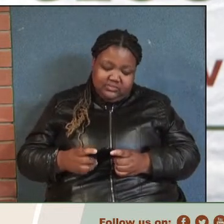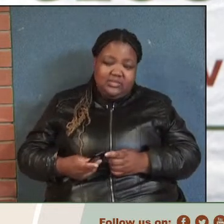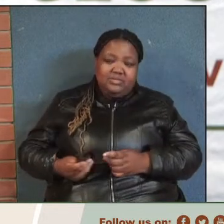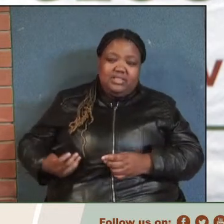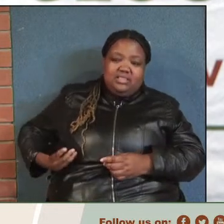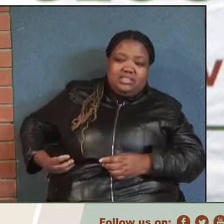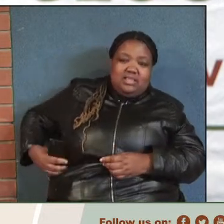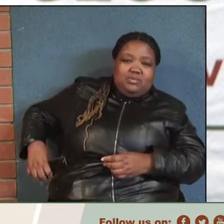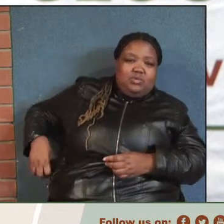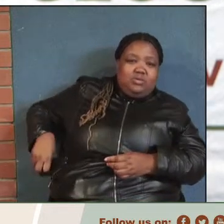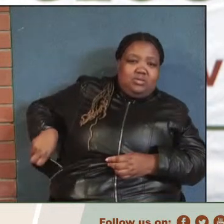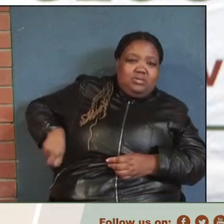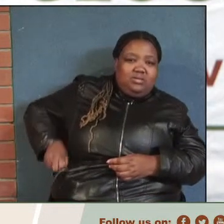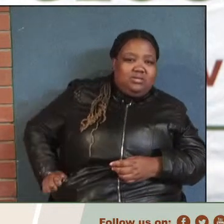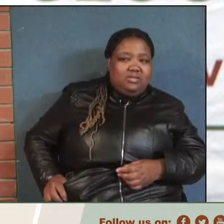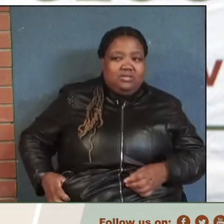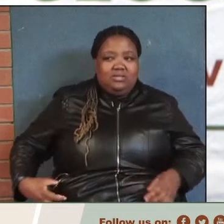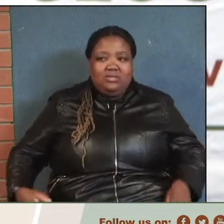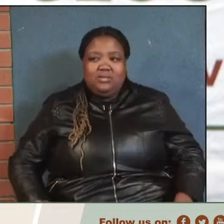Thank you.